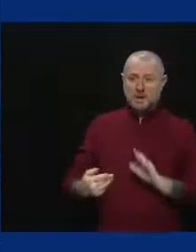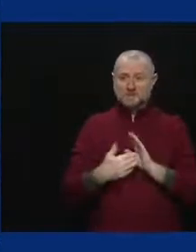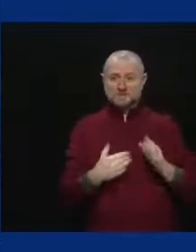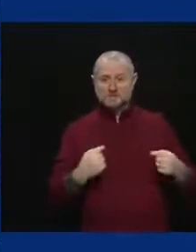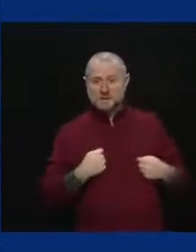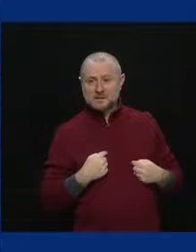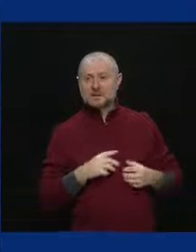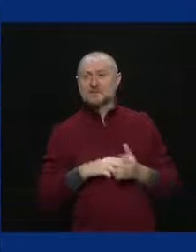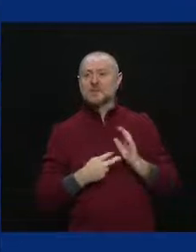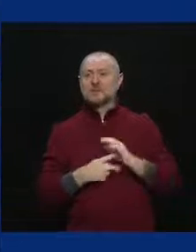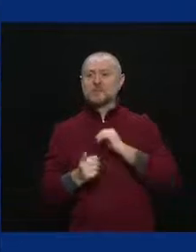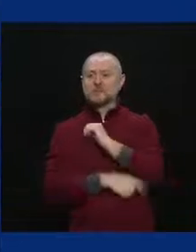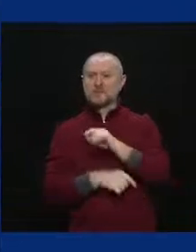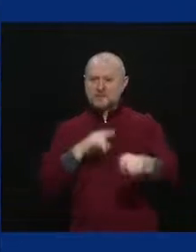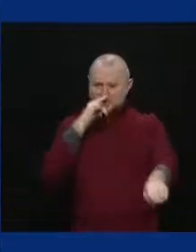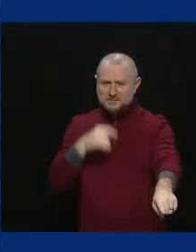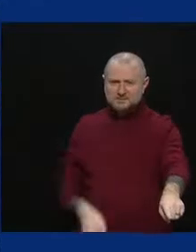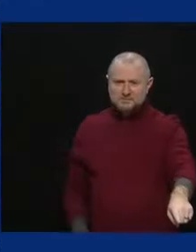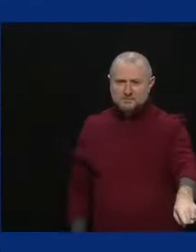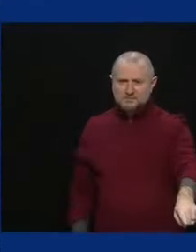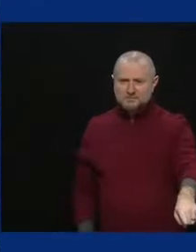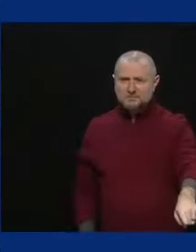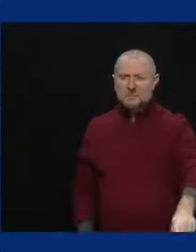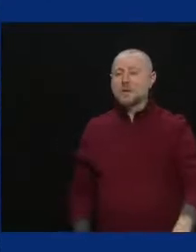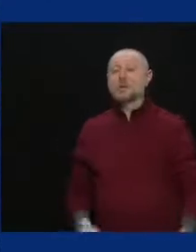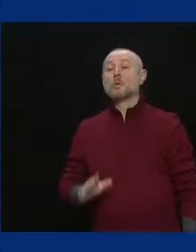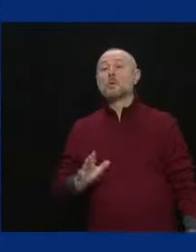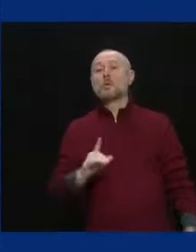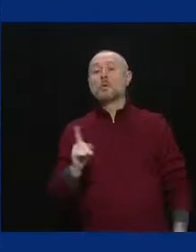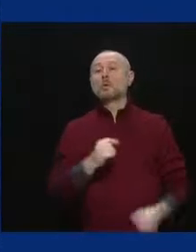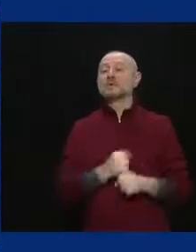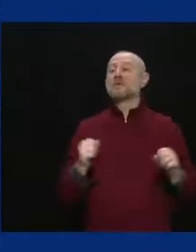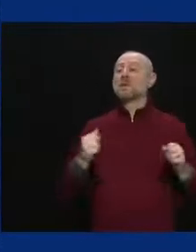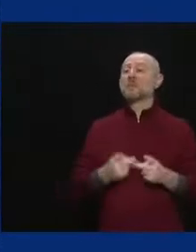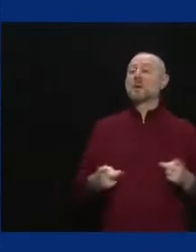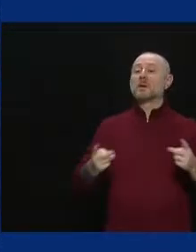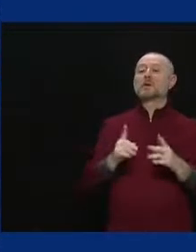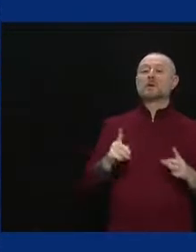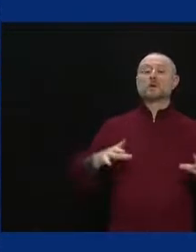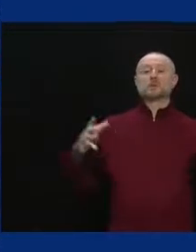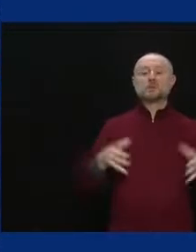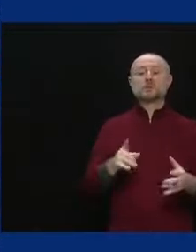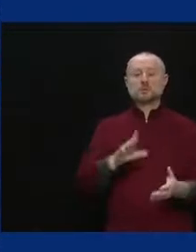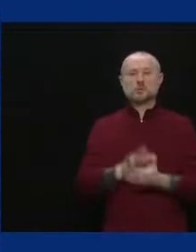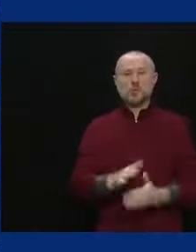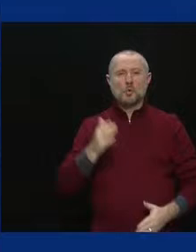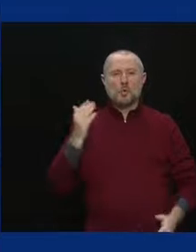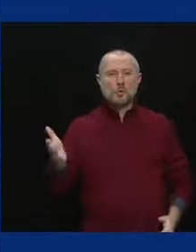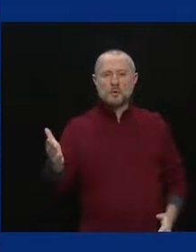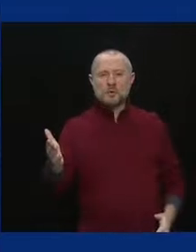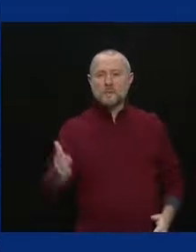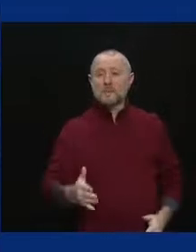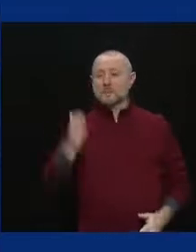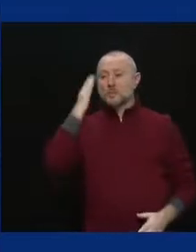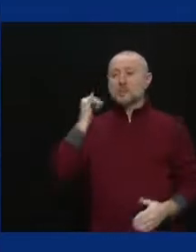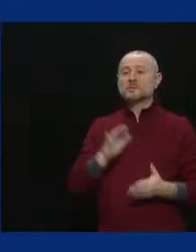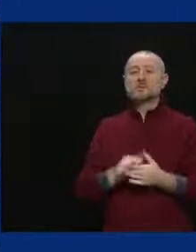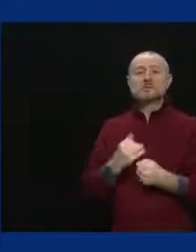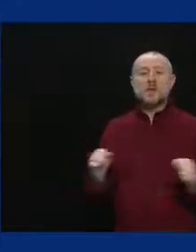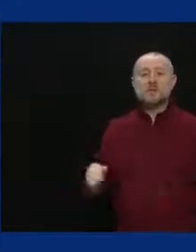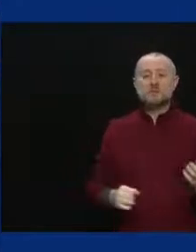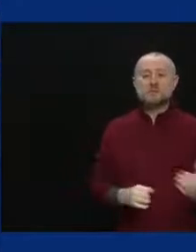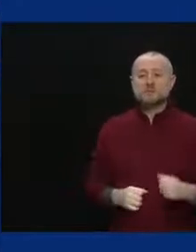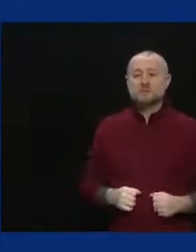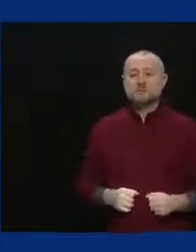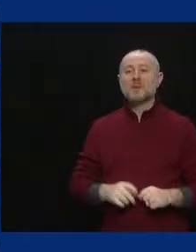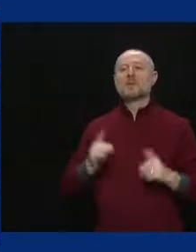when they went home. They got sick when they went home during the holidays. Schools are safe, and why are they safe? Because people have